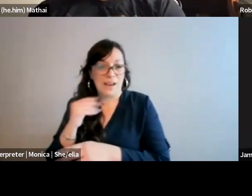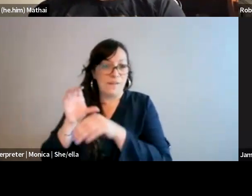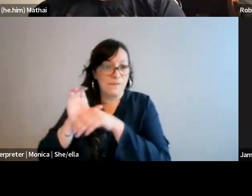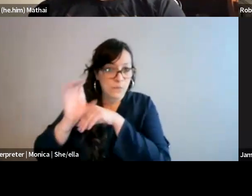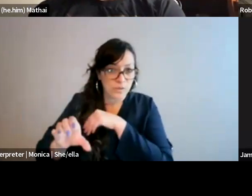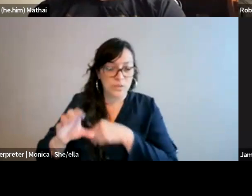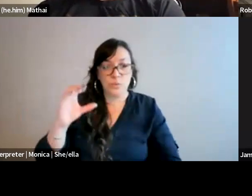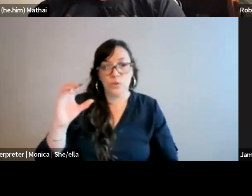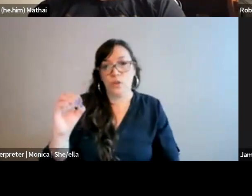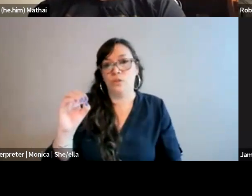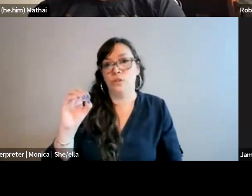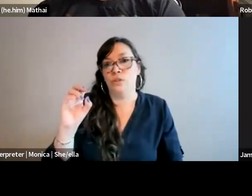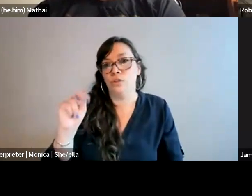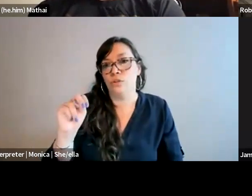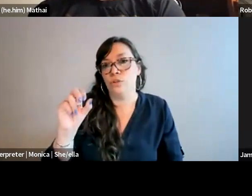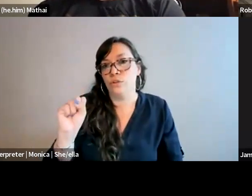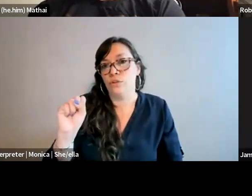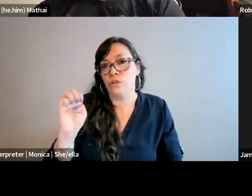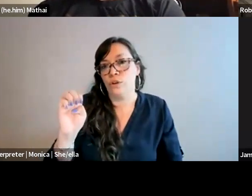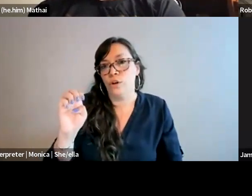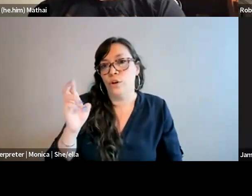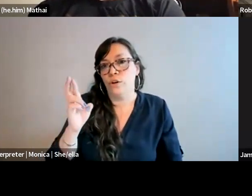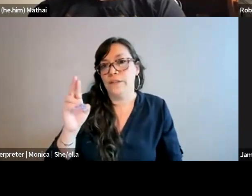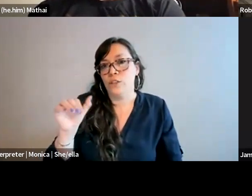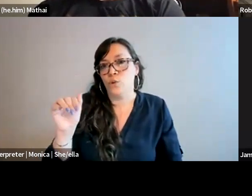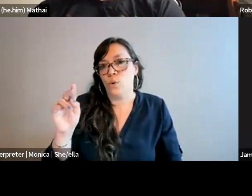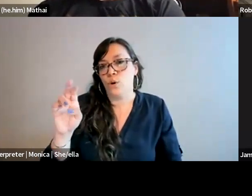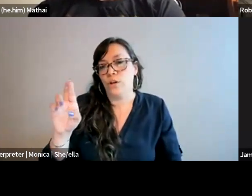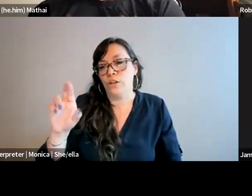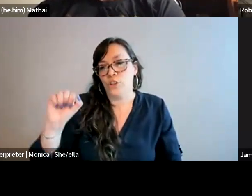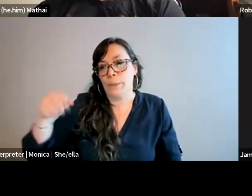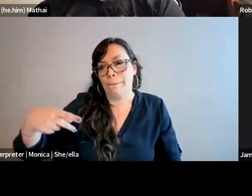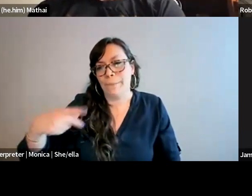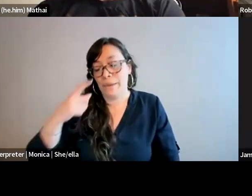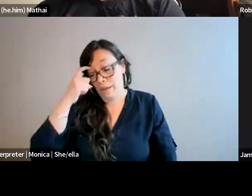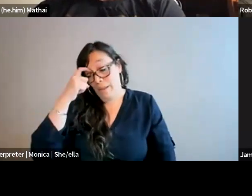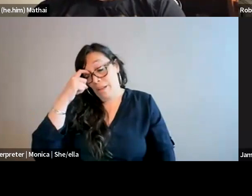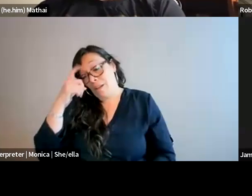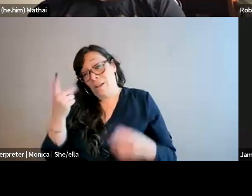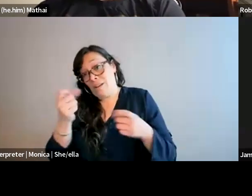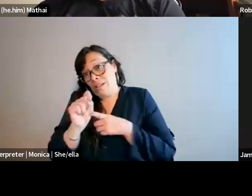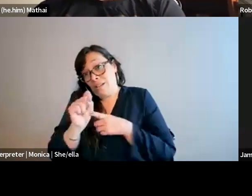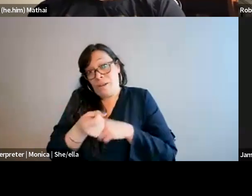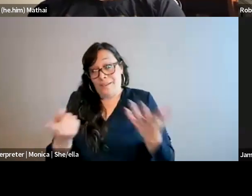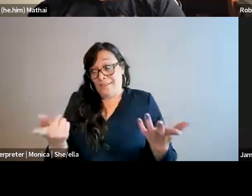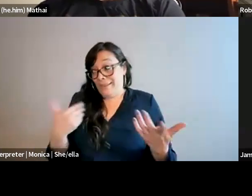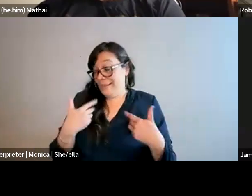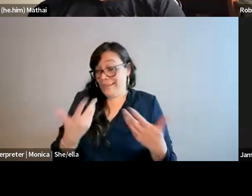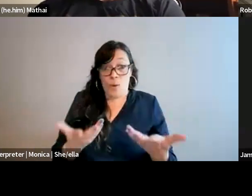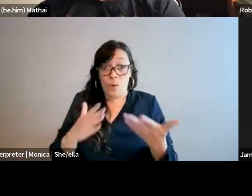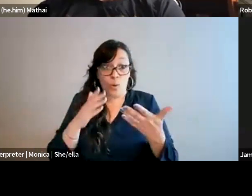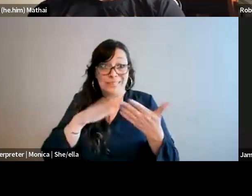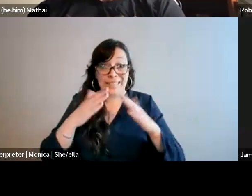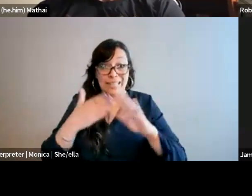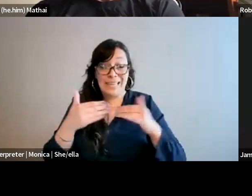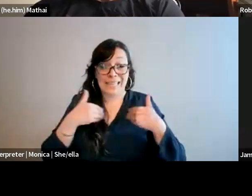they're going to get rid of the most difficult folks. Right? And what we're going to be left with is a situation where the city is allowed to do its sweeps. Right? Because